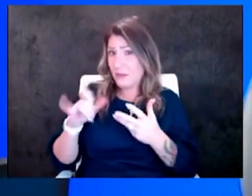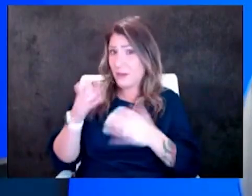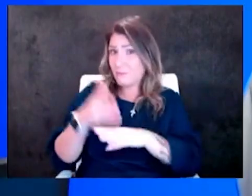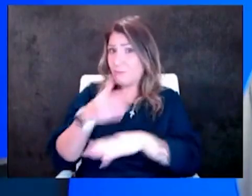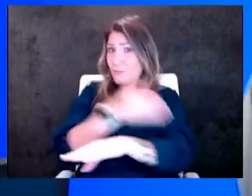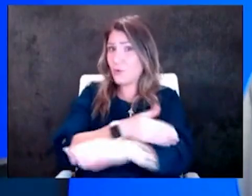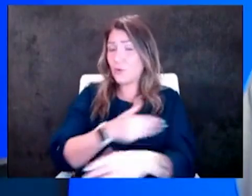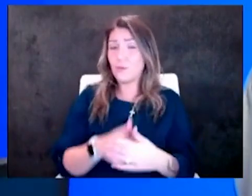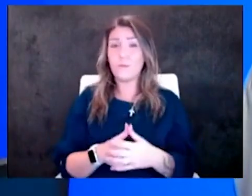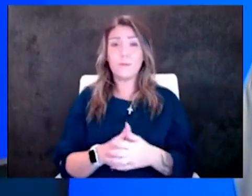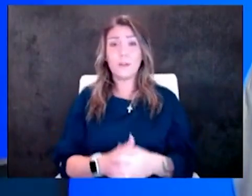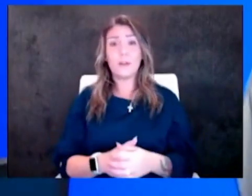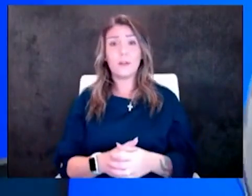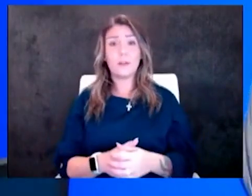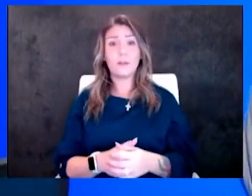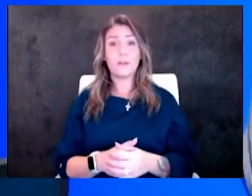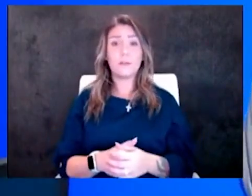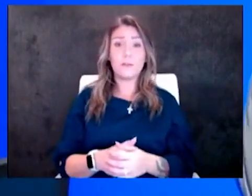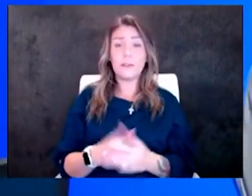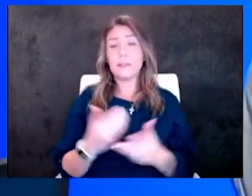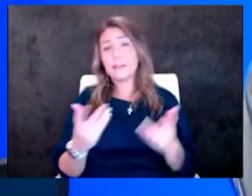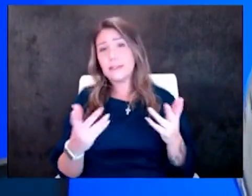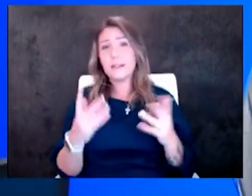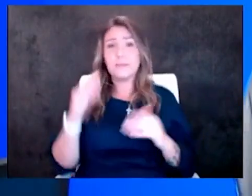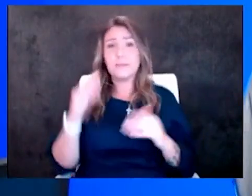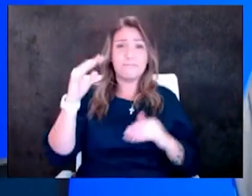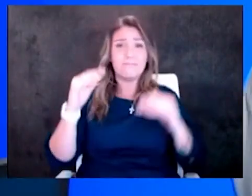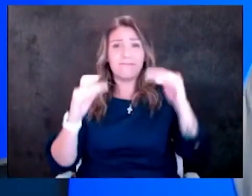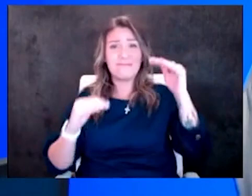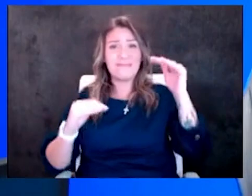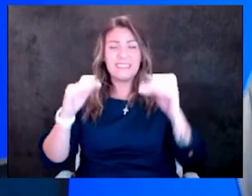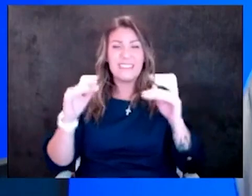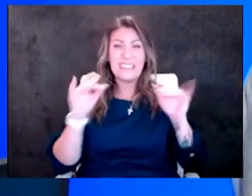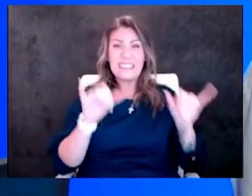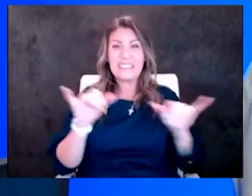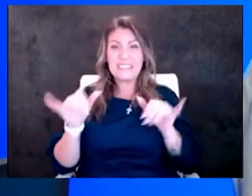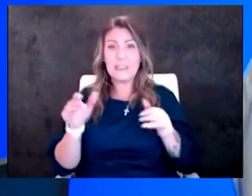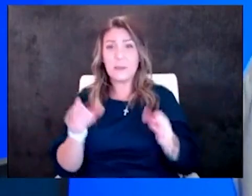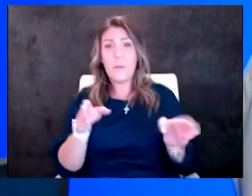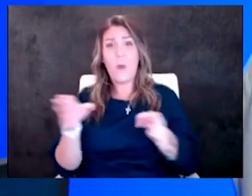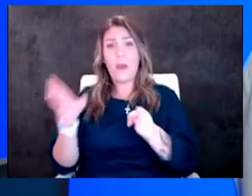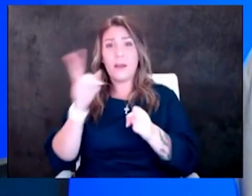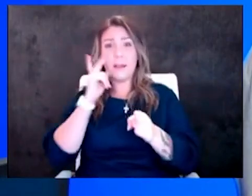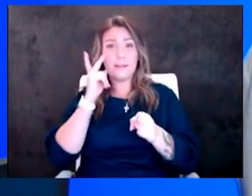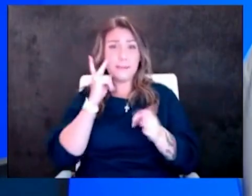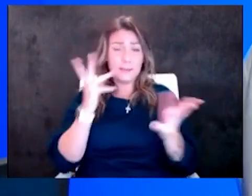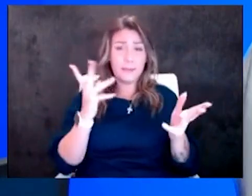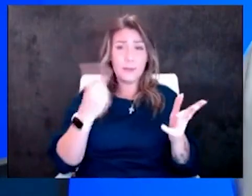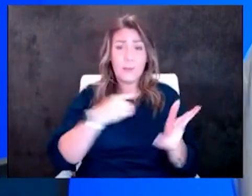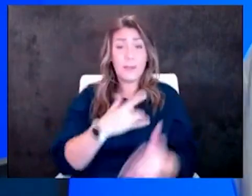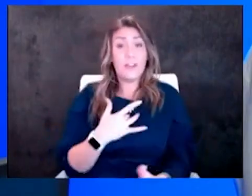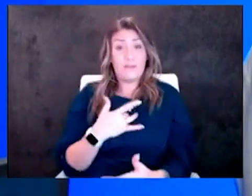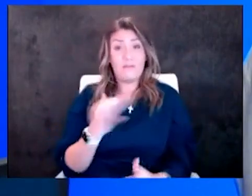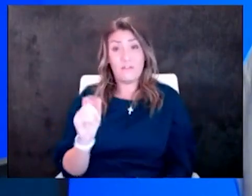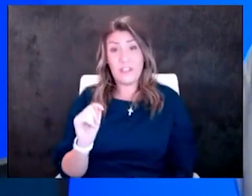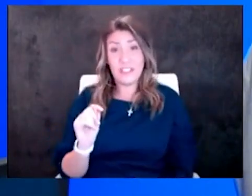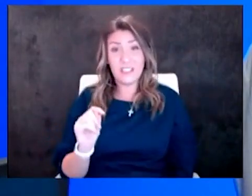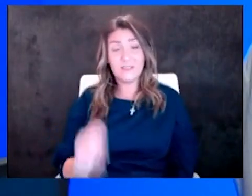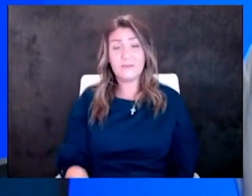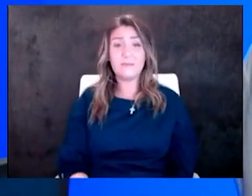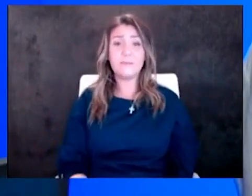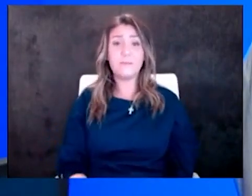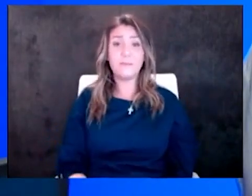it surges the same way that you folks see. Yeah. And we can feel it. We are